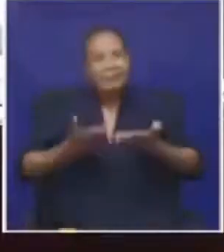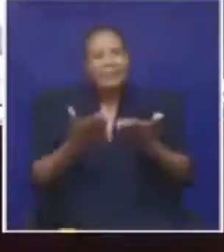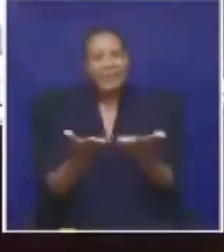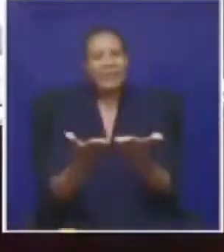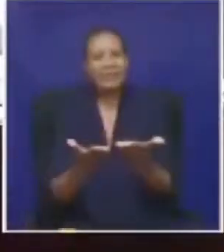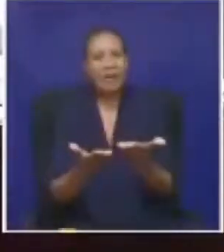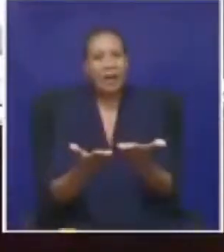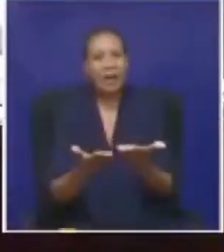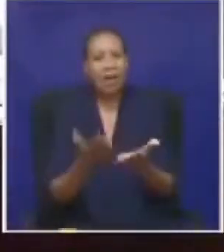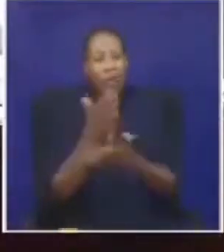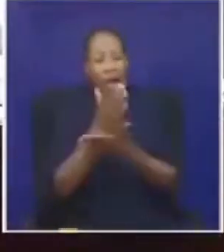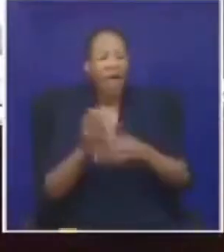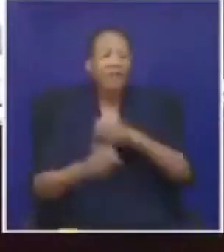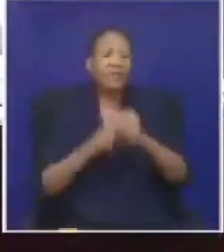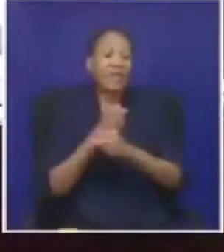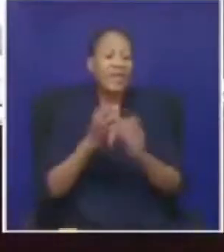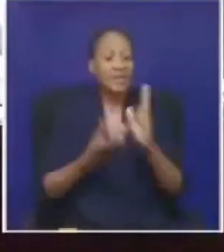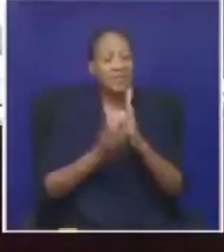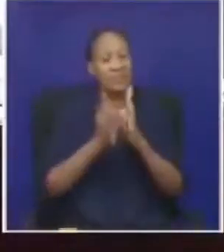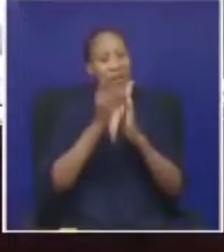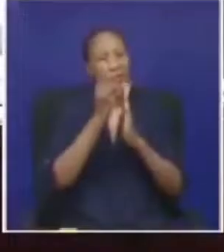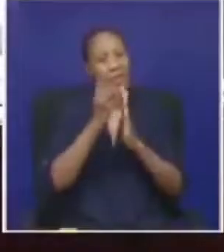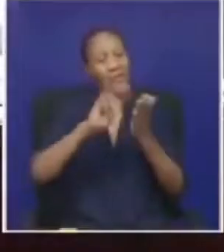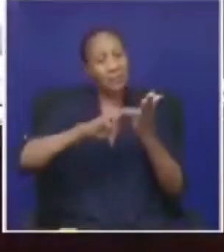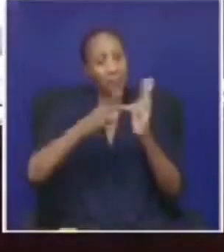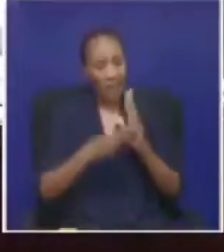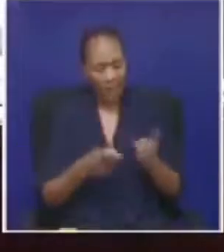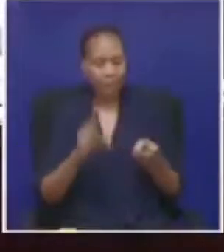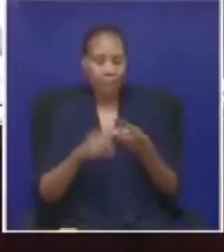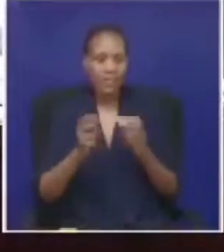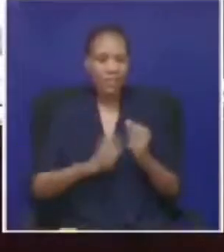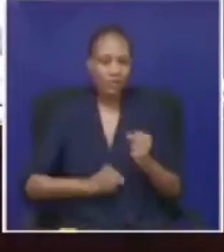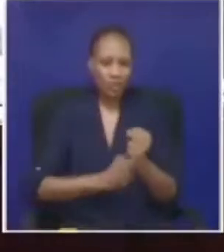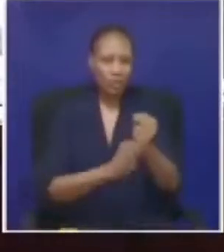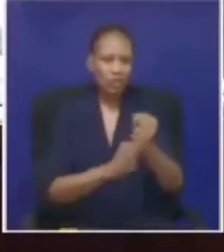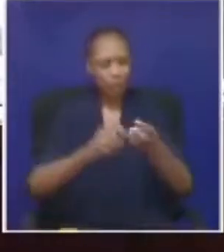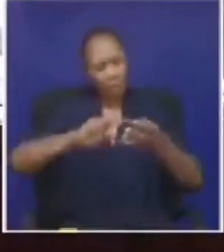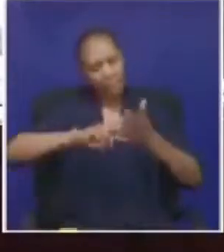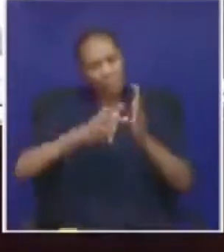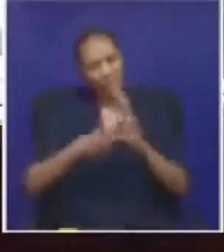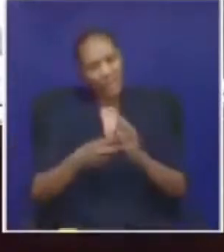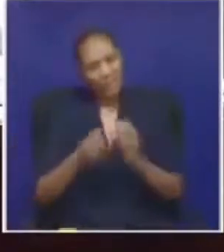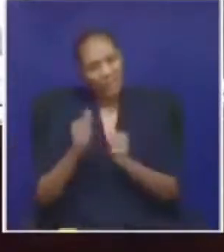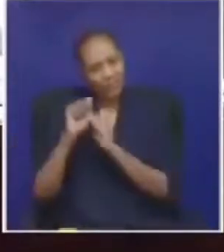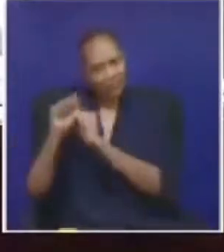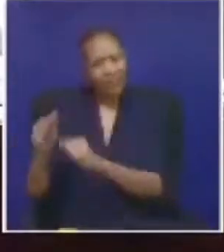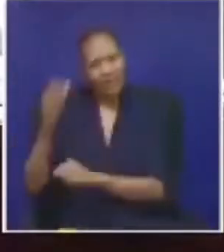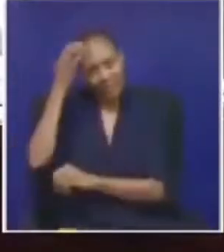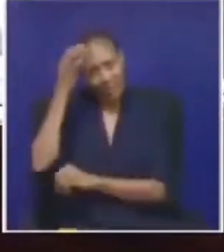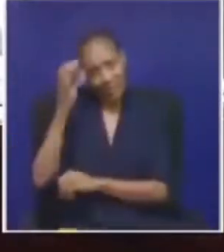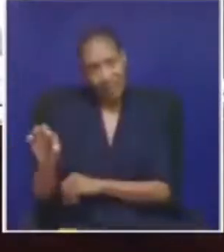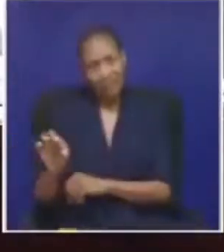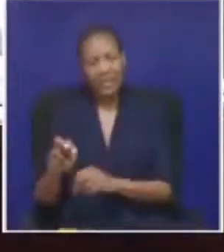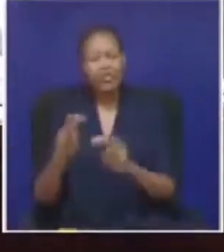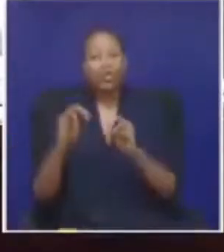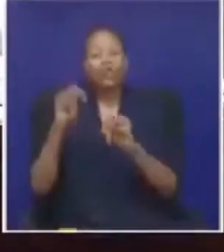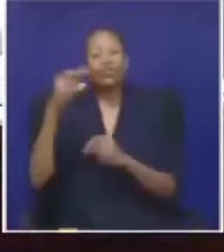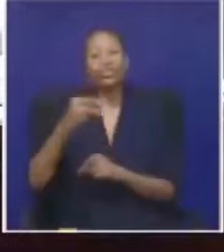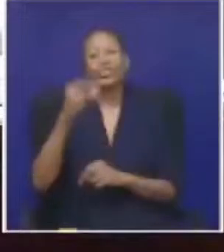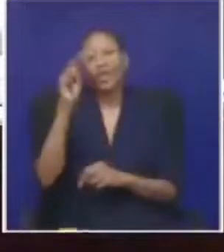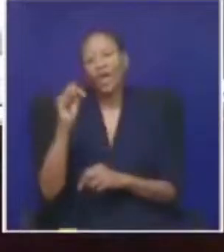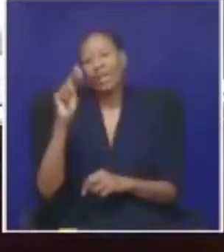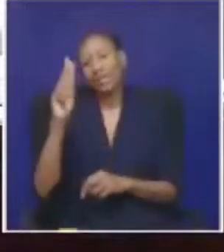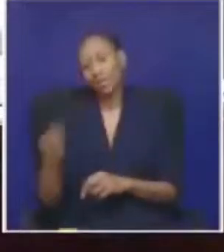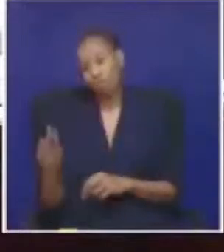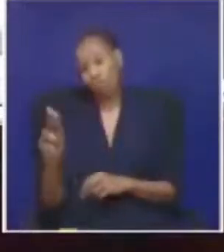the medium-term development plan and the strategic priorities of the government of national